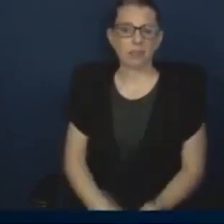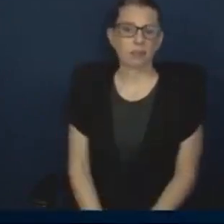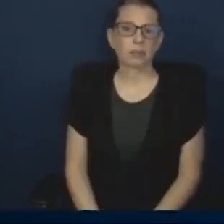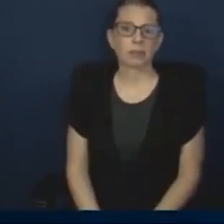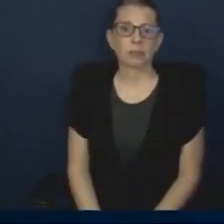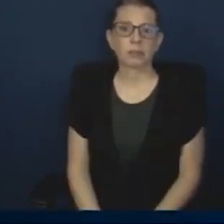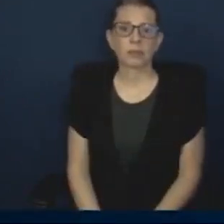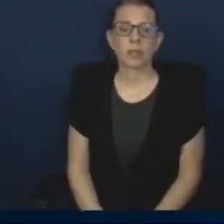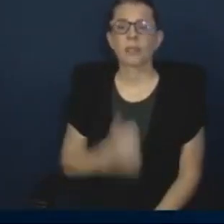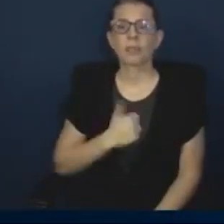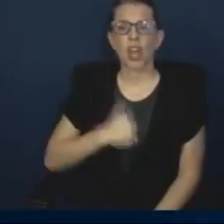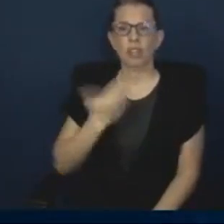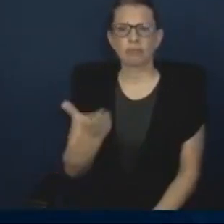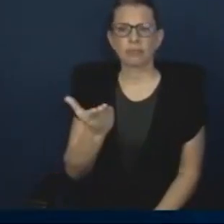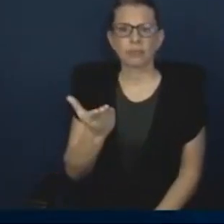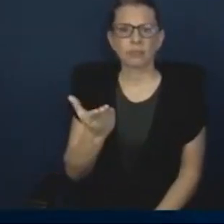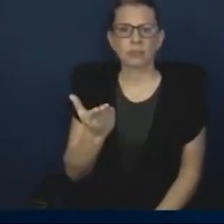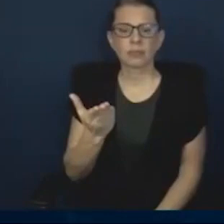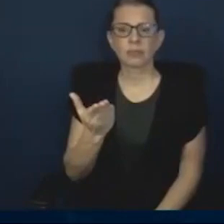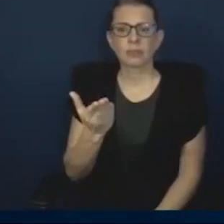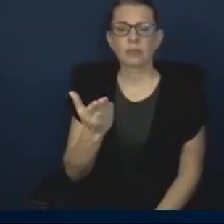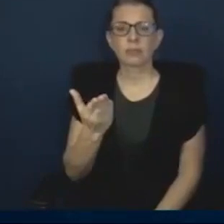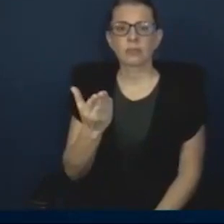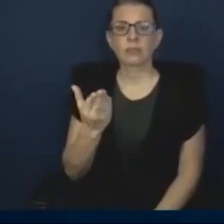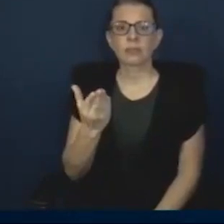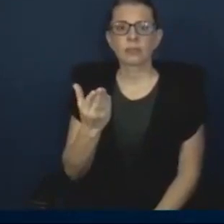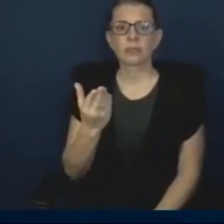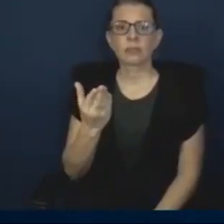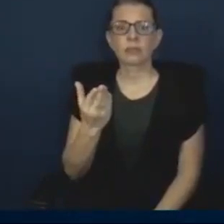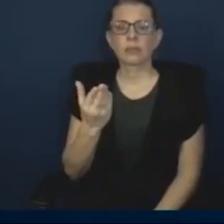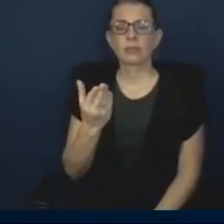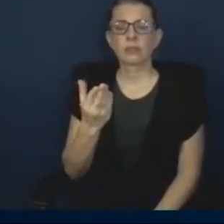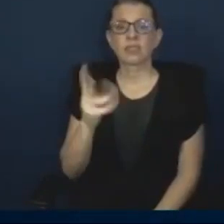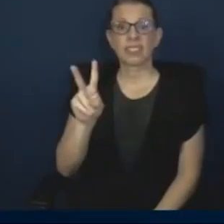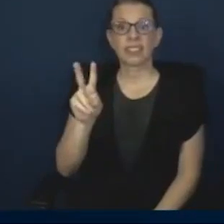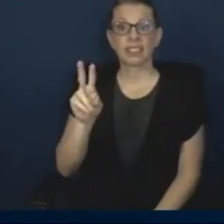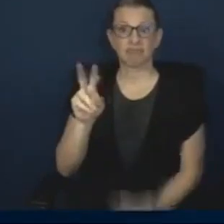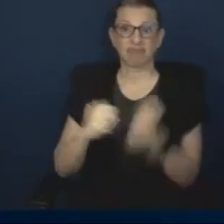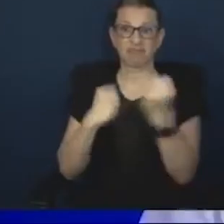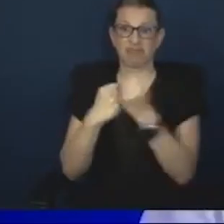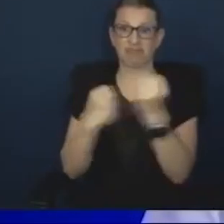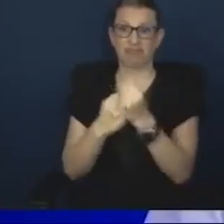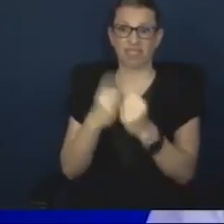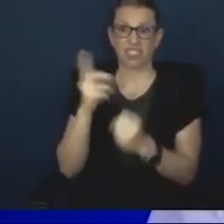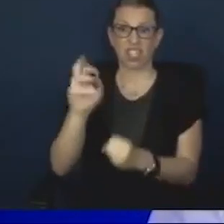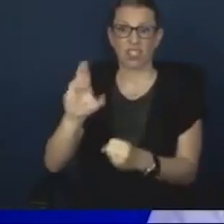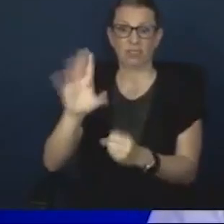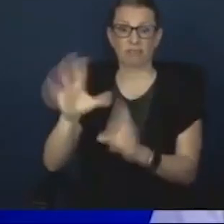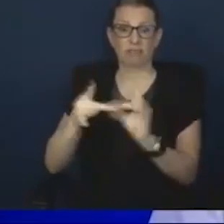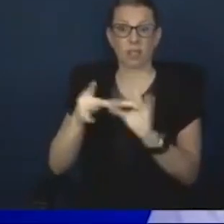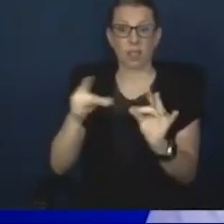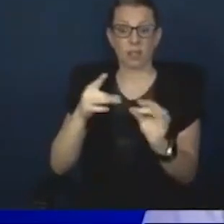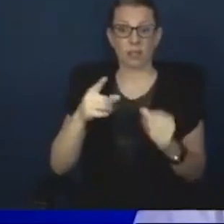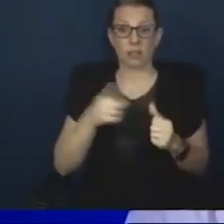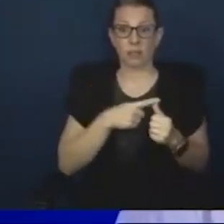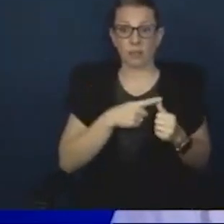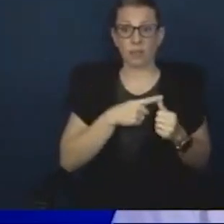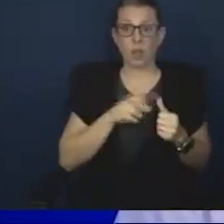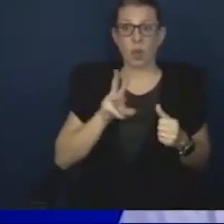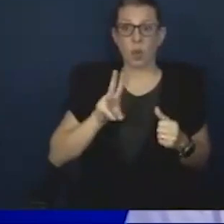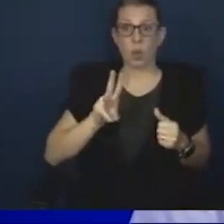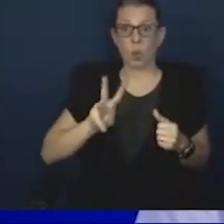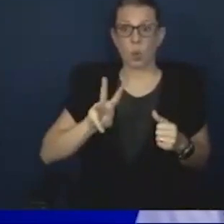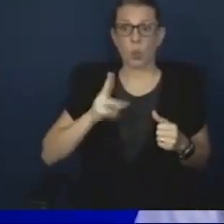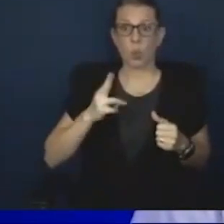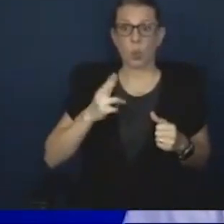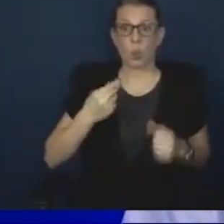ahead. Oh, no, I was going to say, I think, and just to Vincent's point, you know, when he talked about the original Wuhan or ancestral strain or variant, and it was